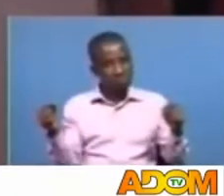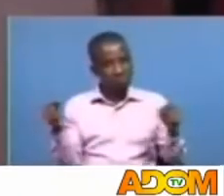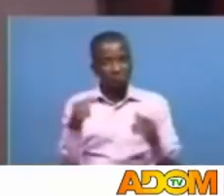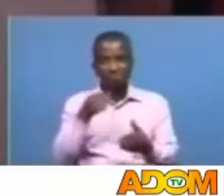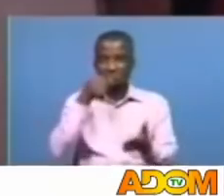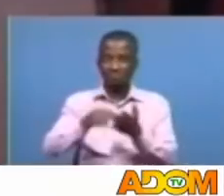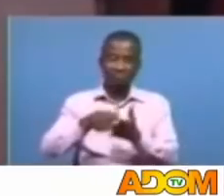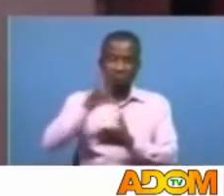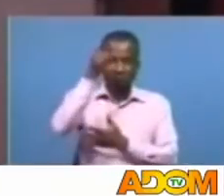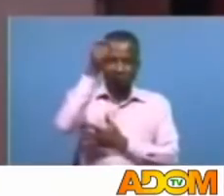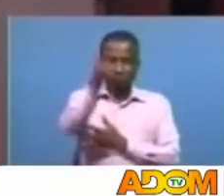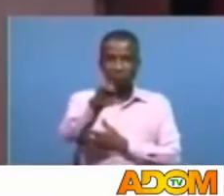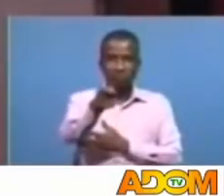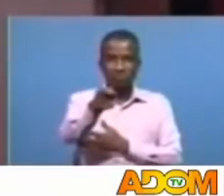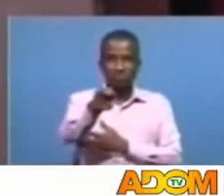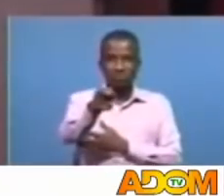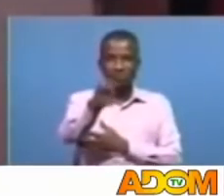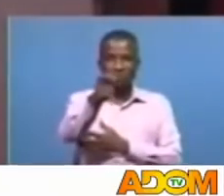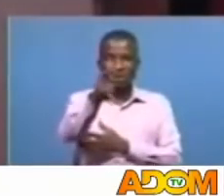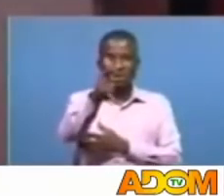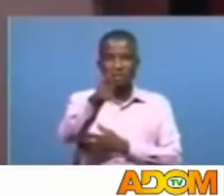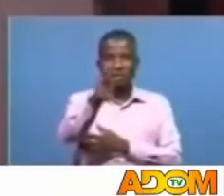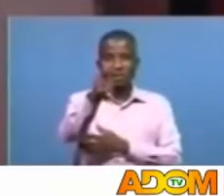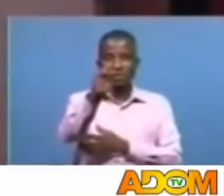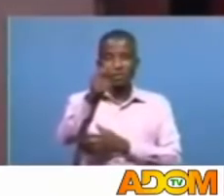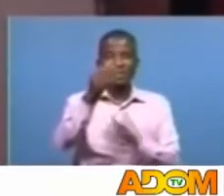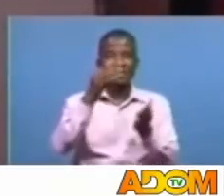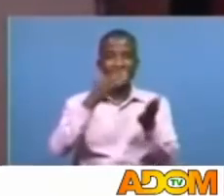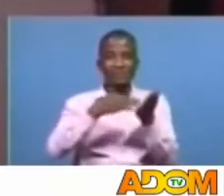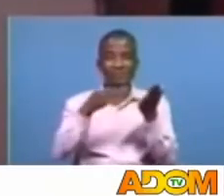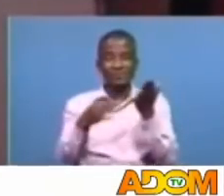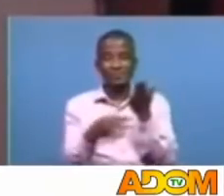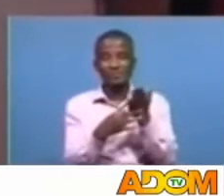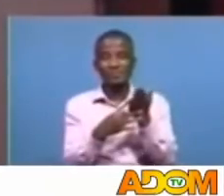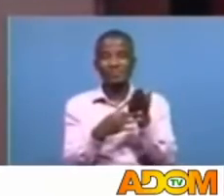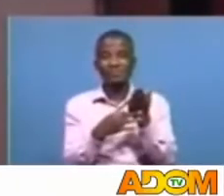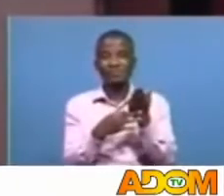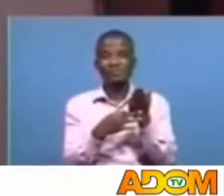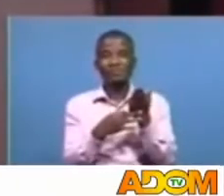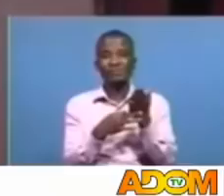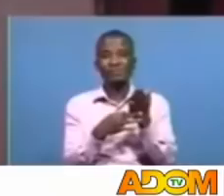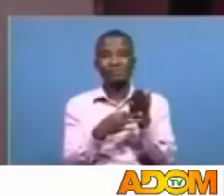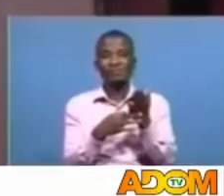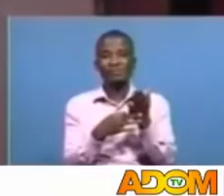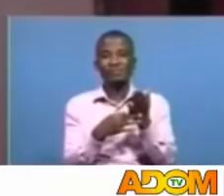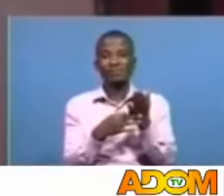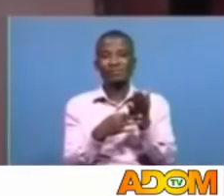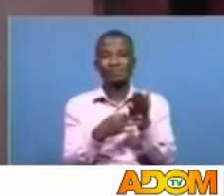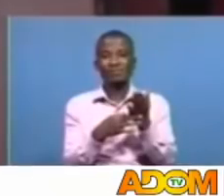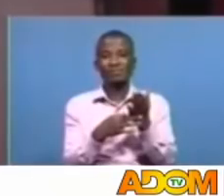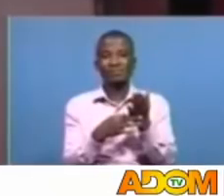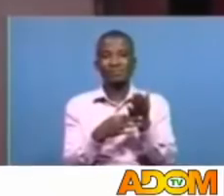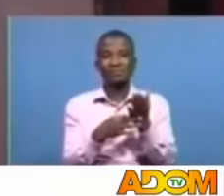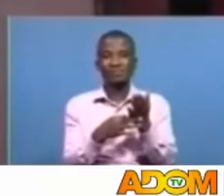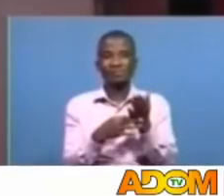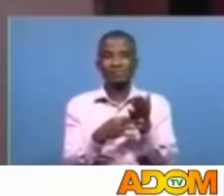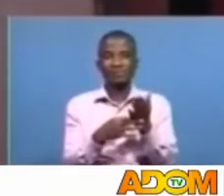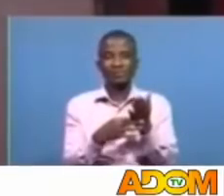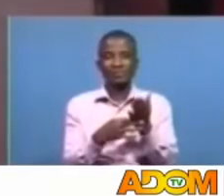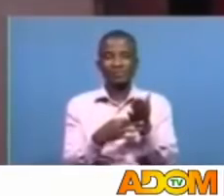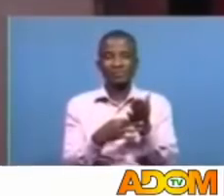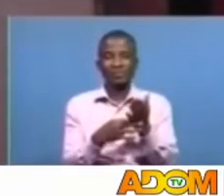filed on the 21st of February together with our statement of case.